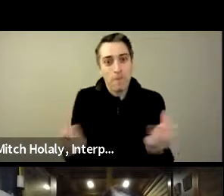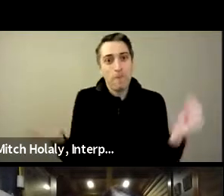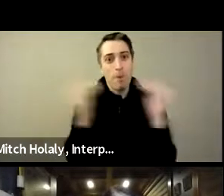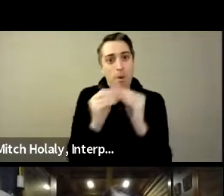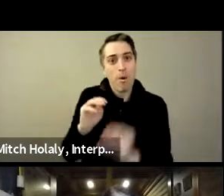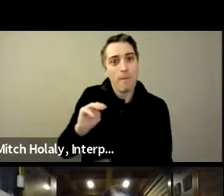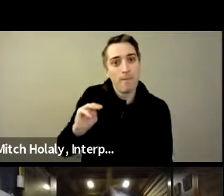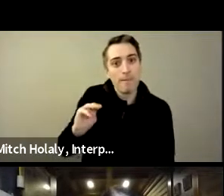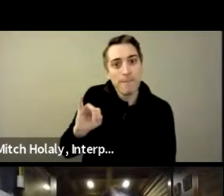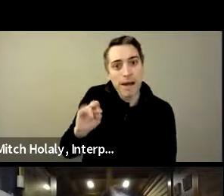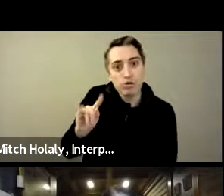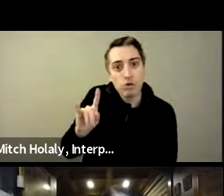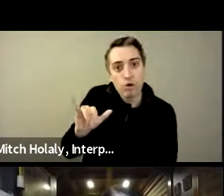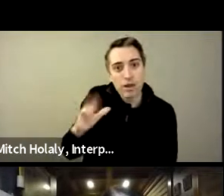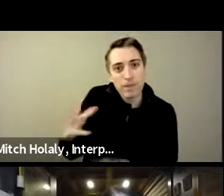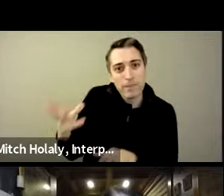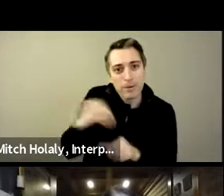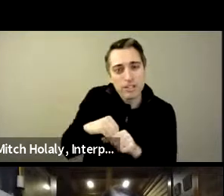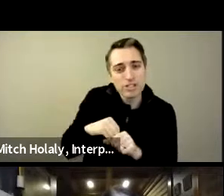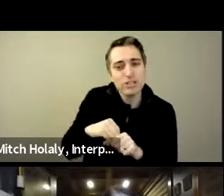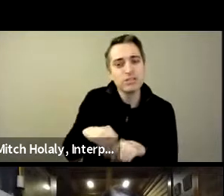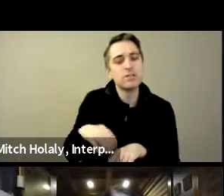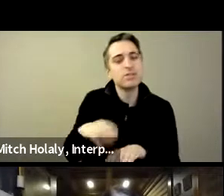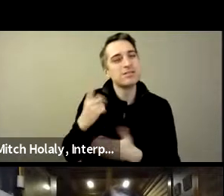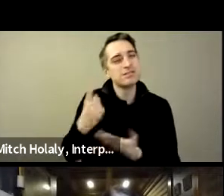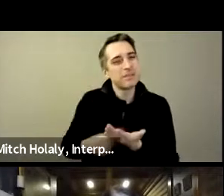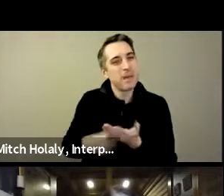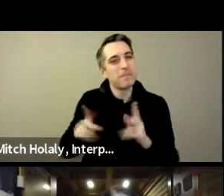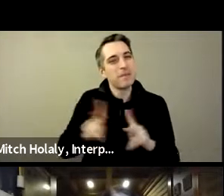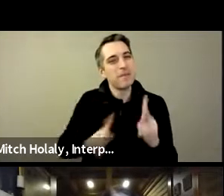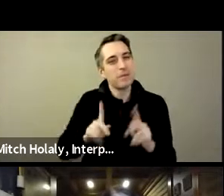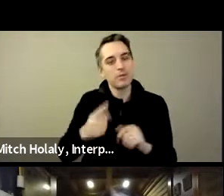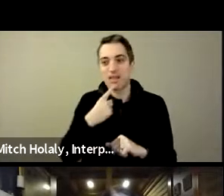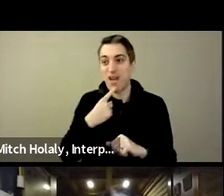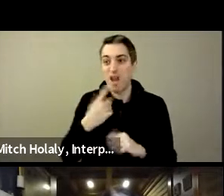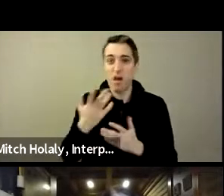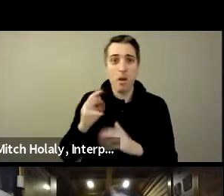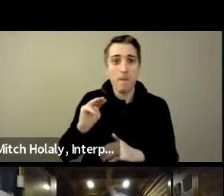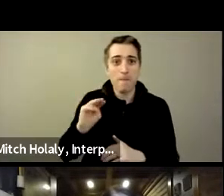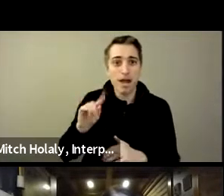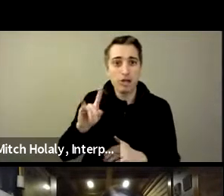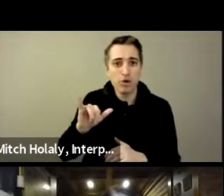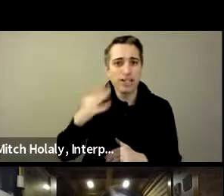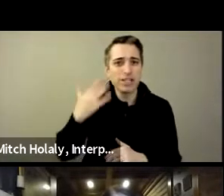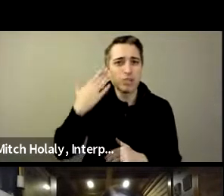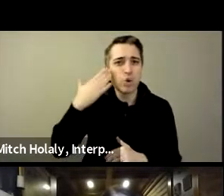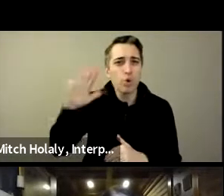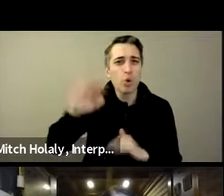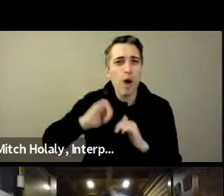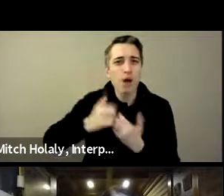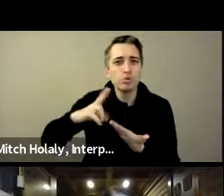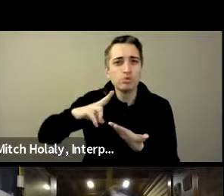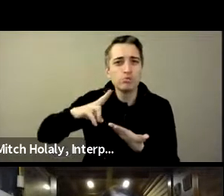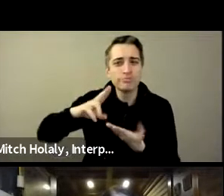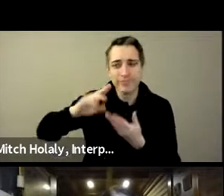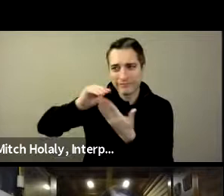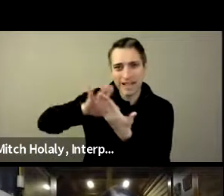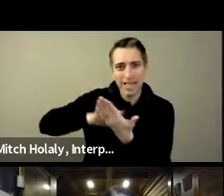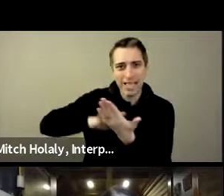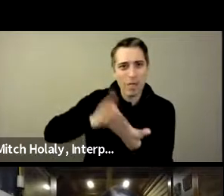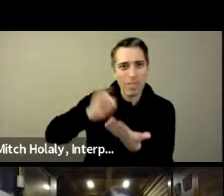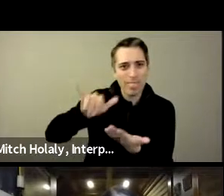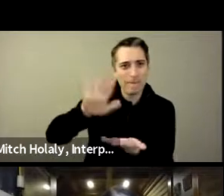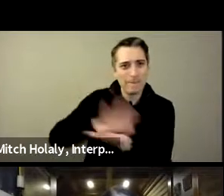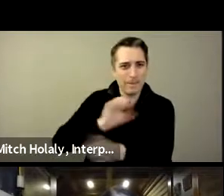where there are people that will say that minority contractors may not know how to fill out the paperwork or a lot of things that we prove